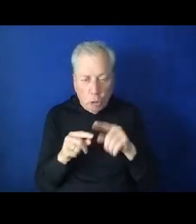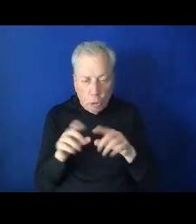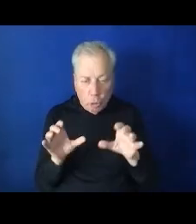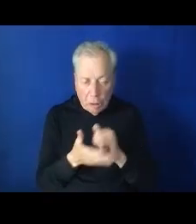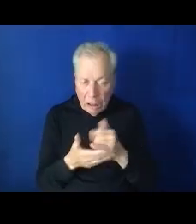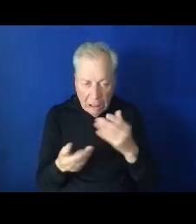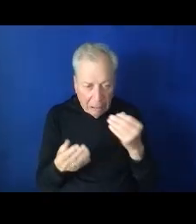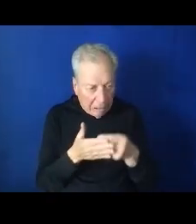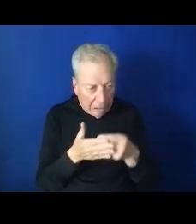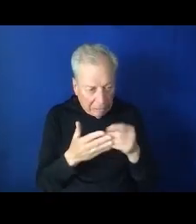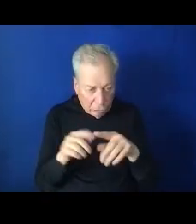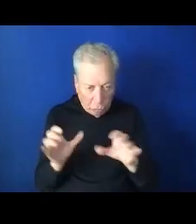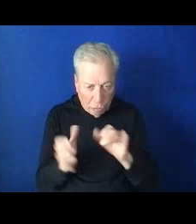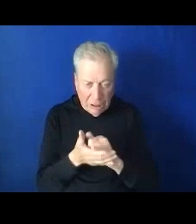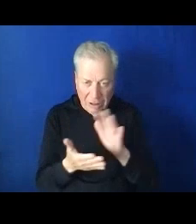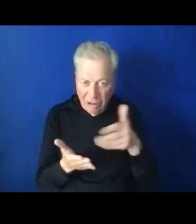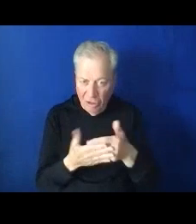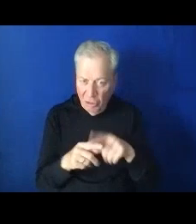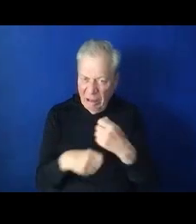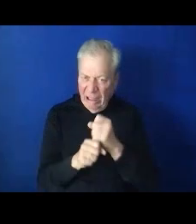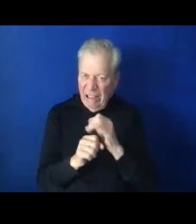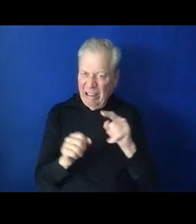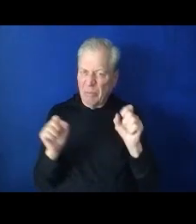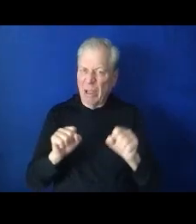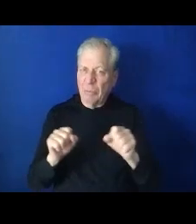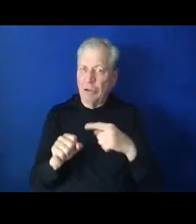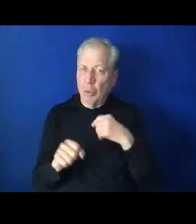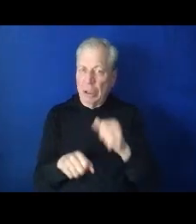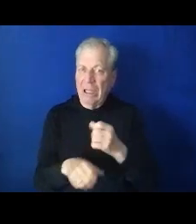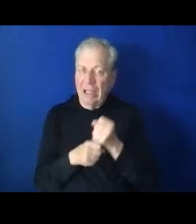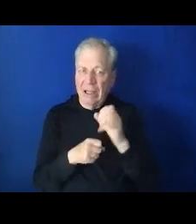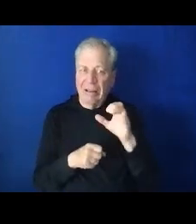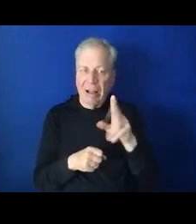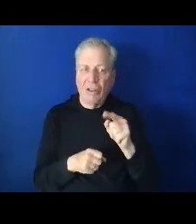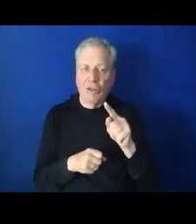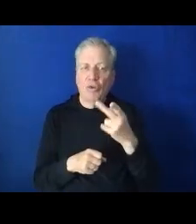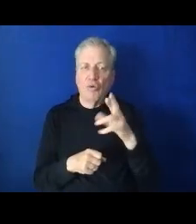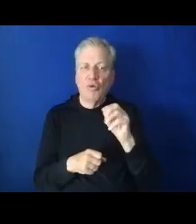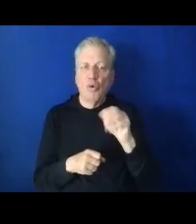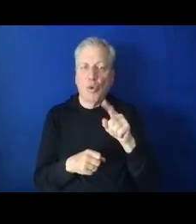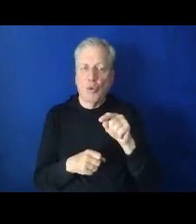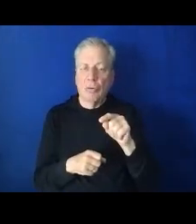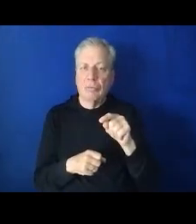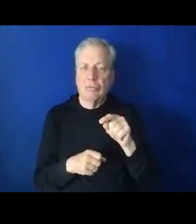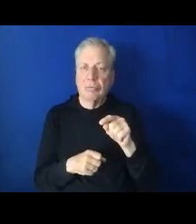fastest, most efficient way possible so that we can get cutthroat trout to rebound.